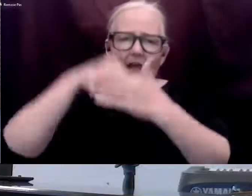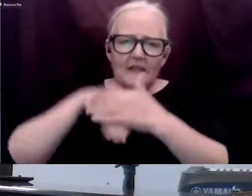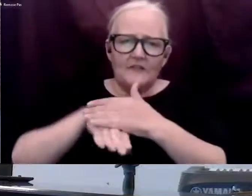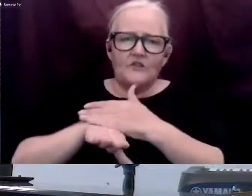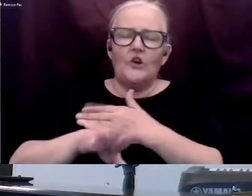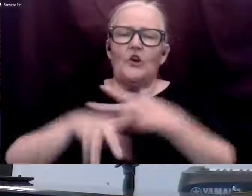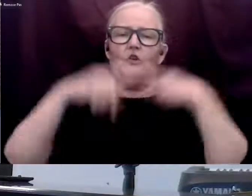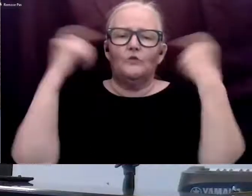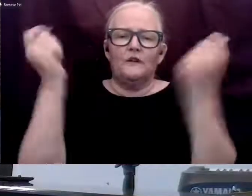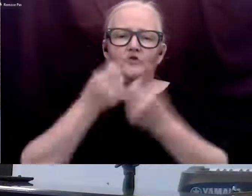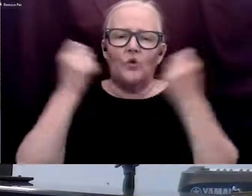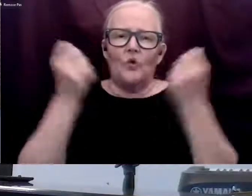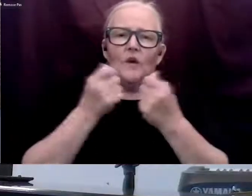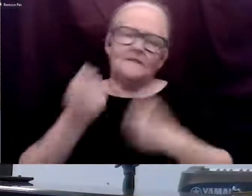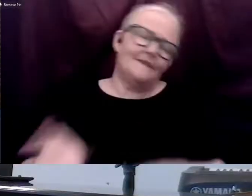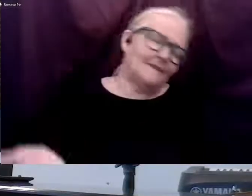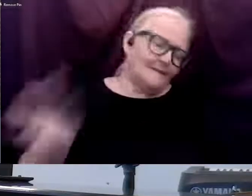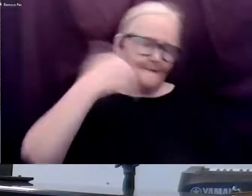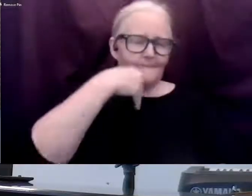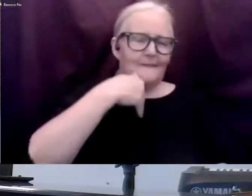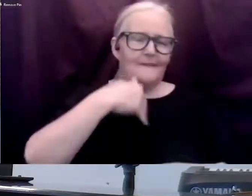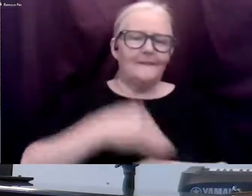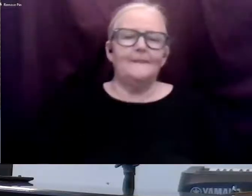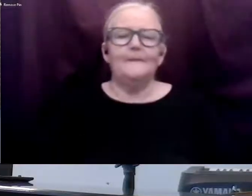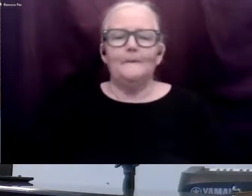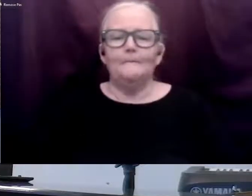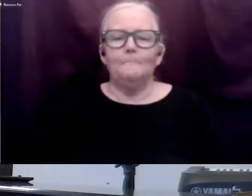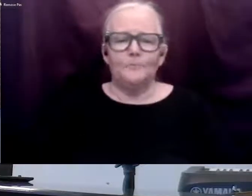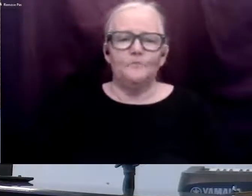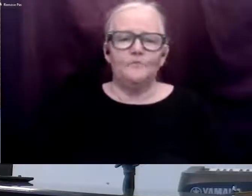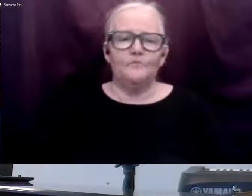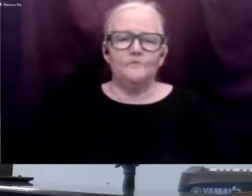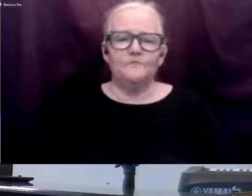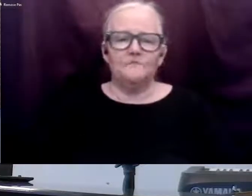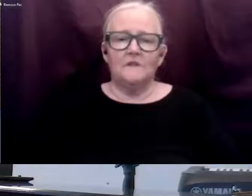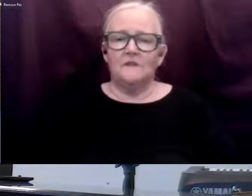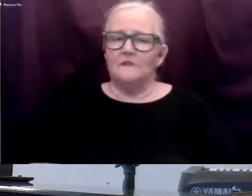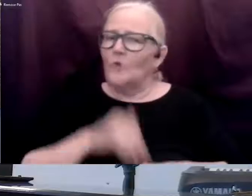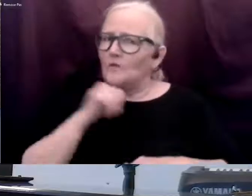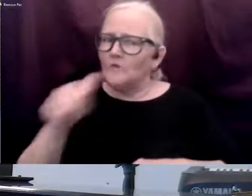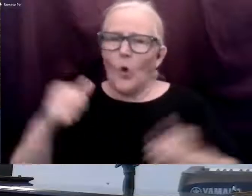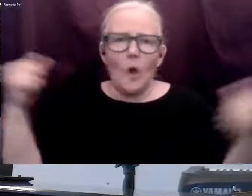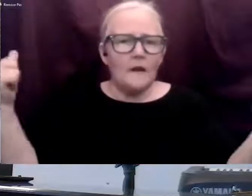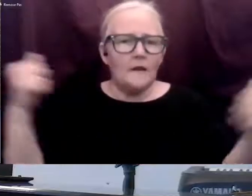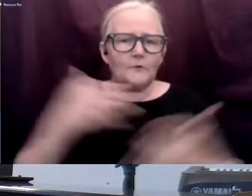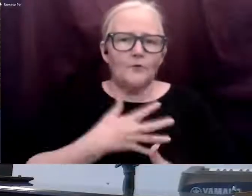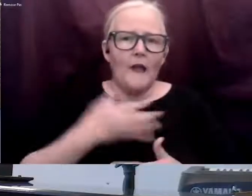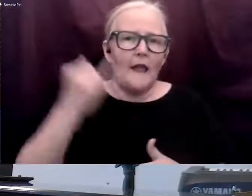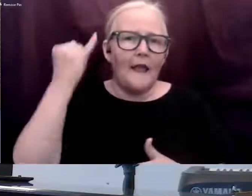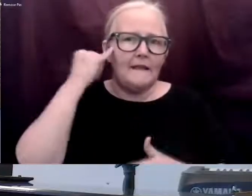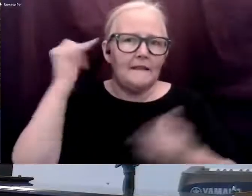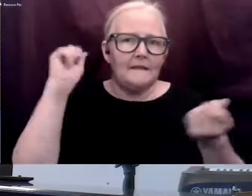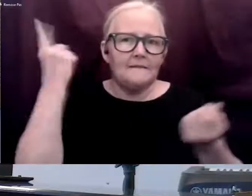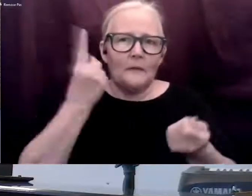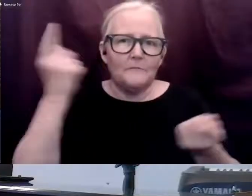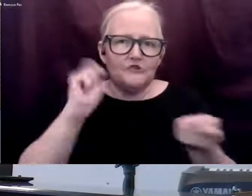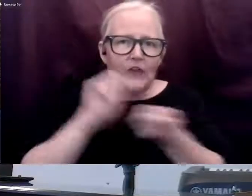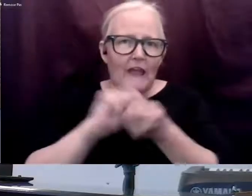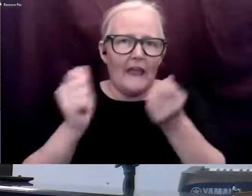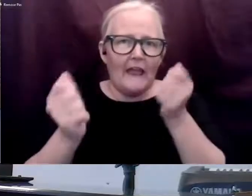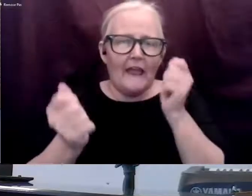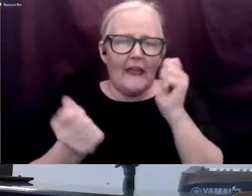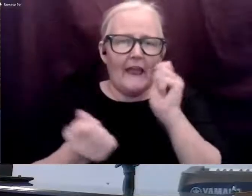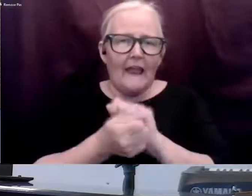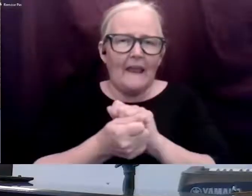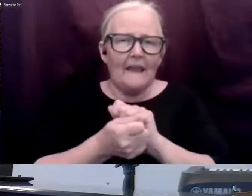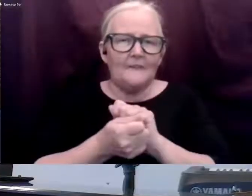and commune. Don't be afraid. Don't be afraid of some change. Don't